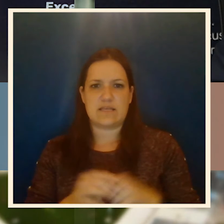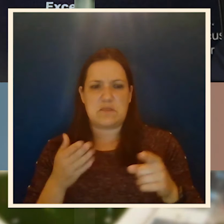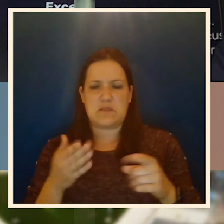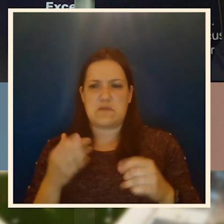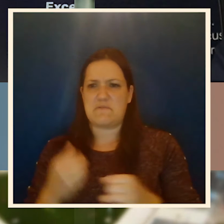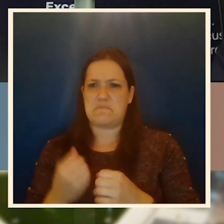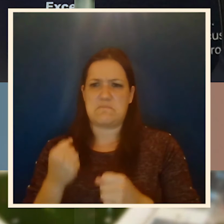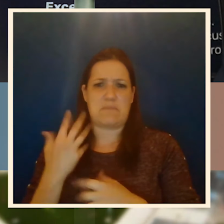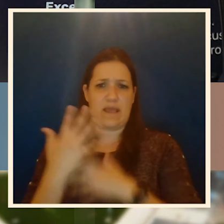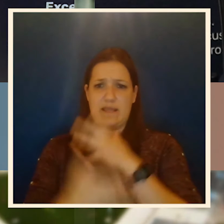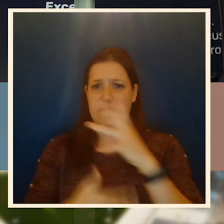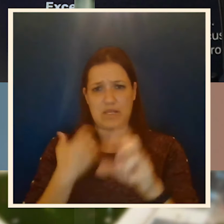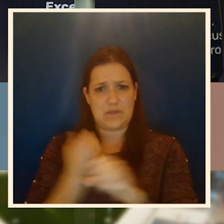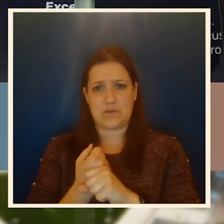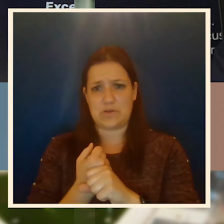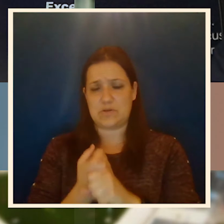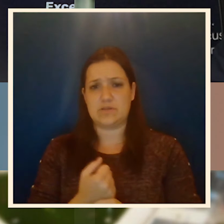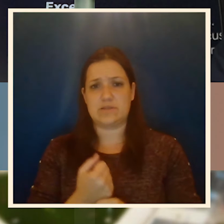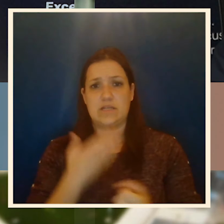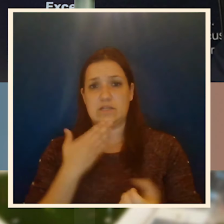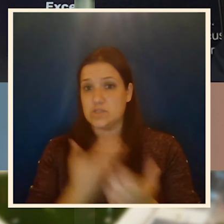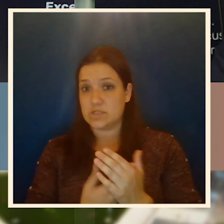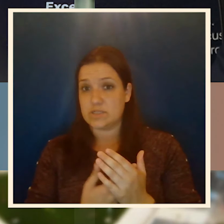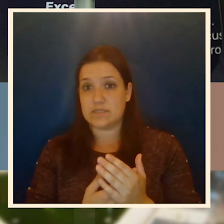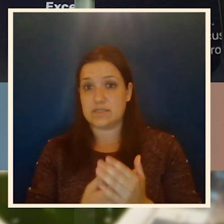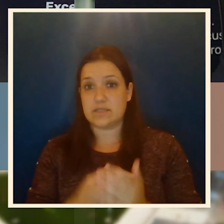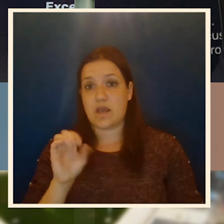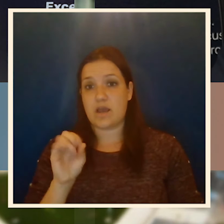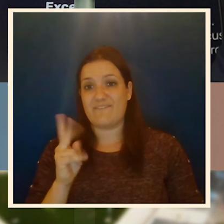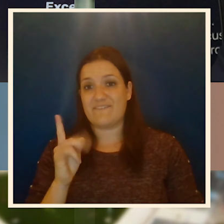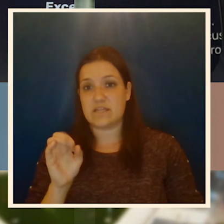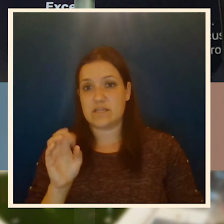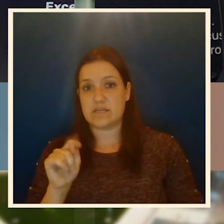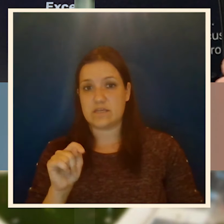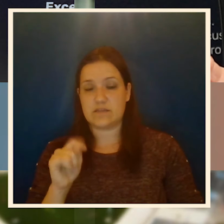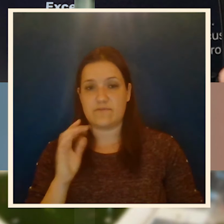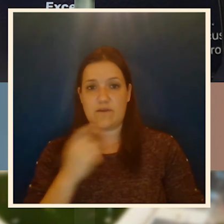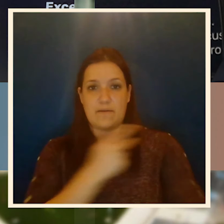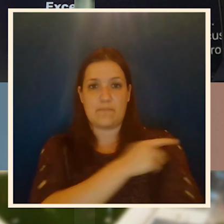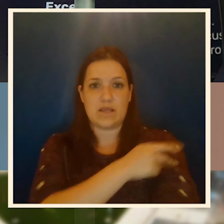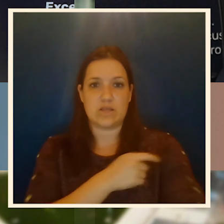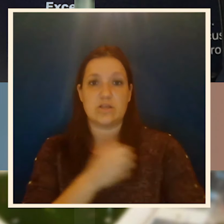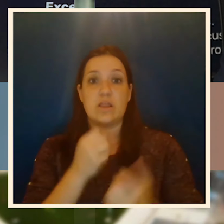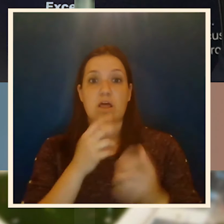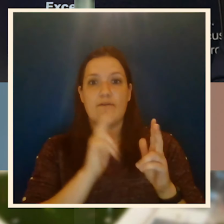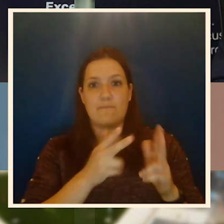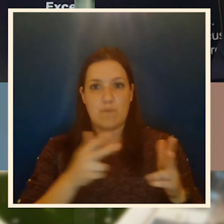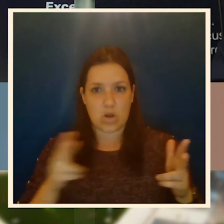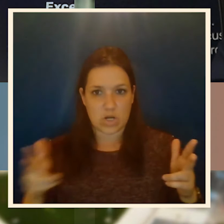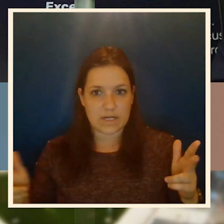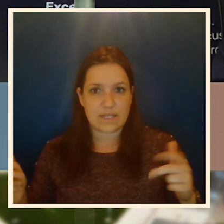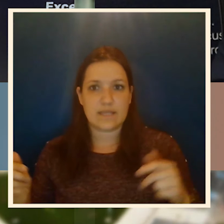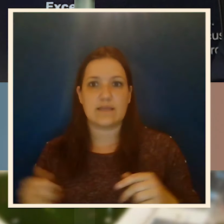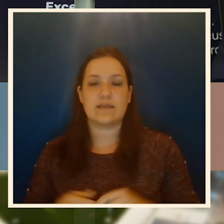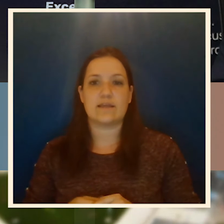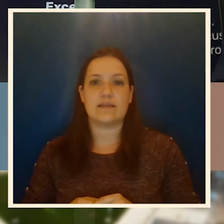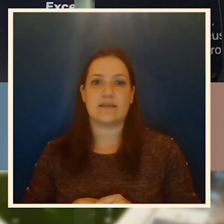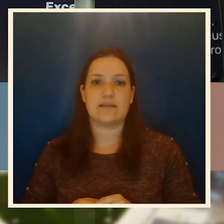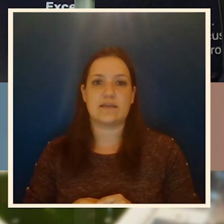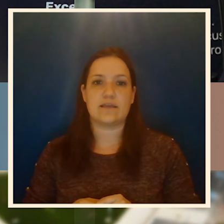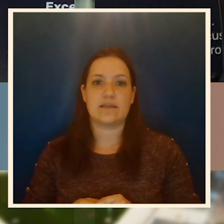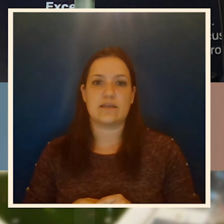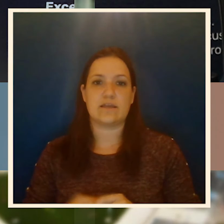many, many years, and it's very convenient to our patients. Lots of parking, and you can